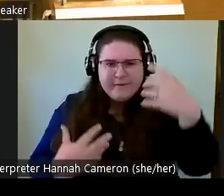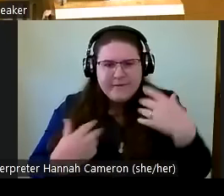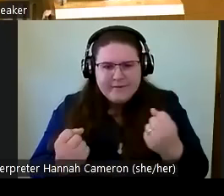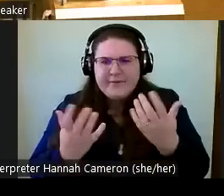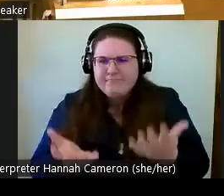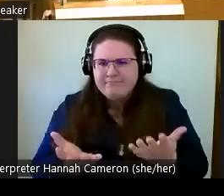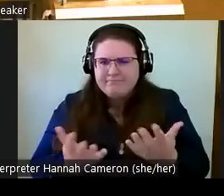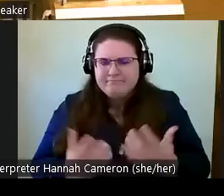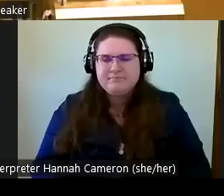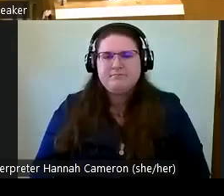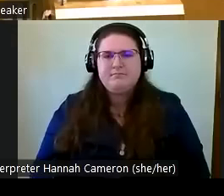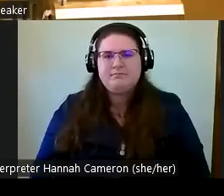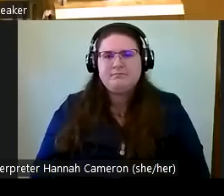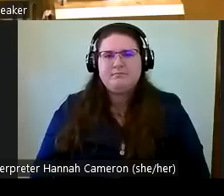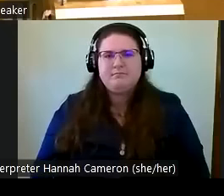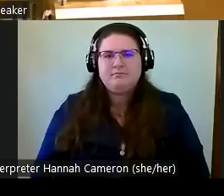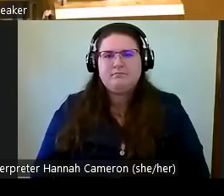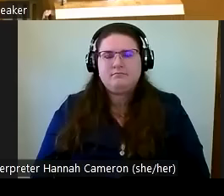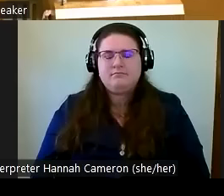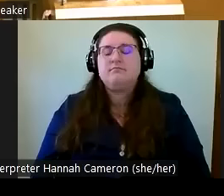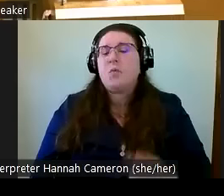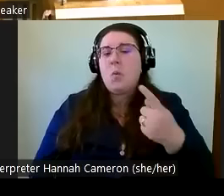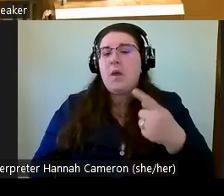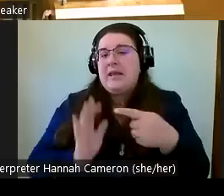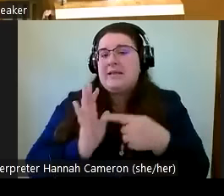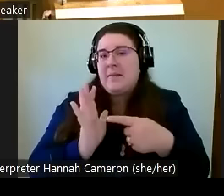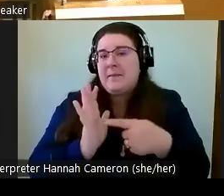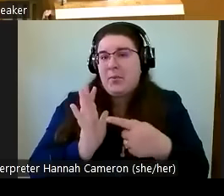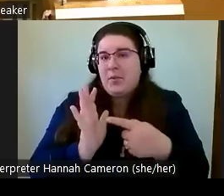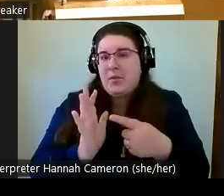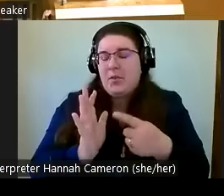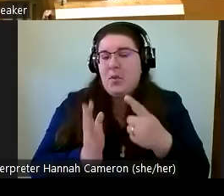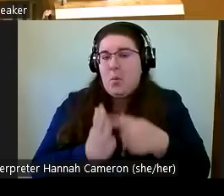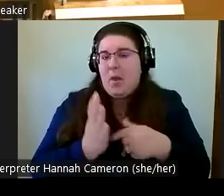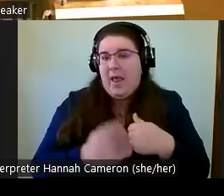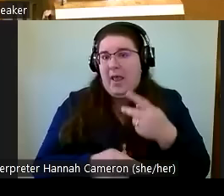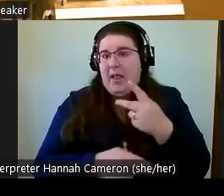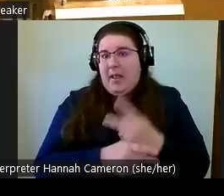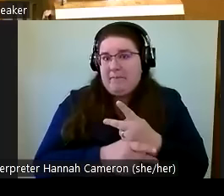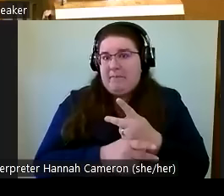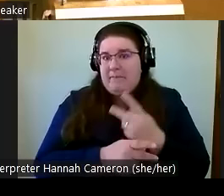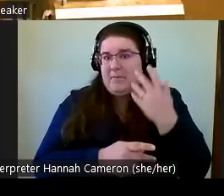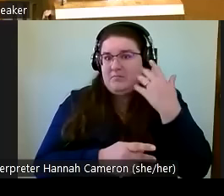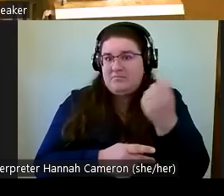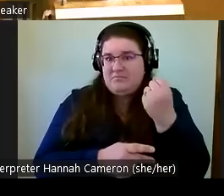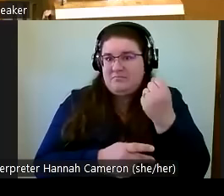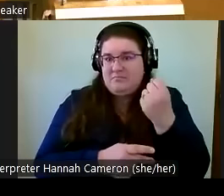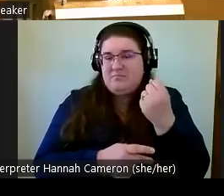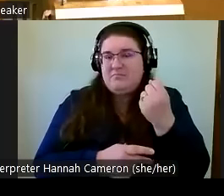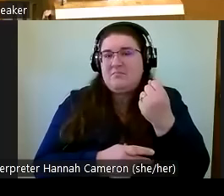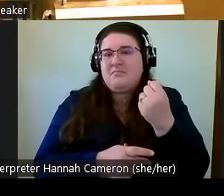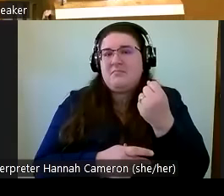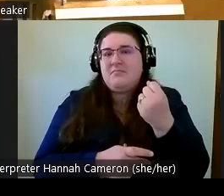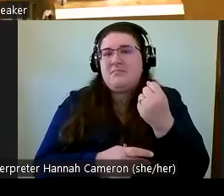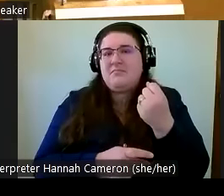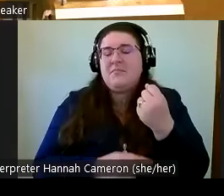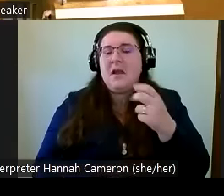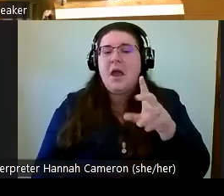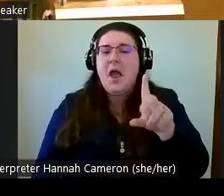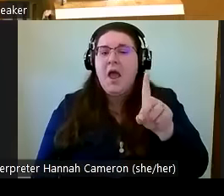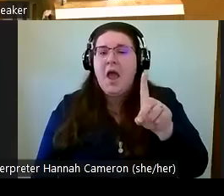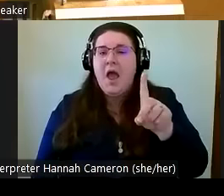I will say with some pride as an example of what I've retained that on Spelling Bee in the New York Times, I do make Queen Bee with